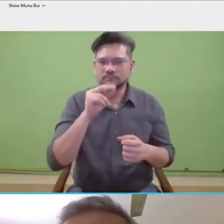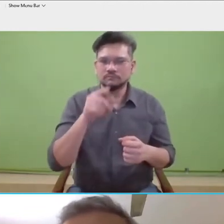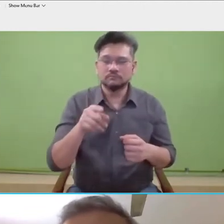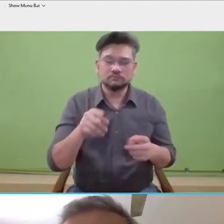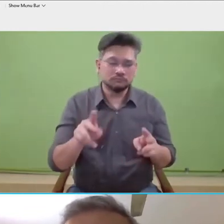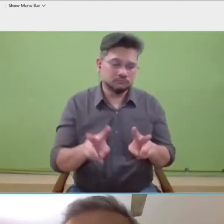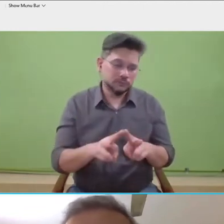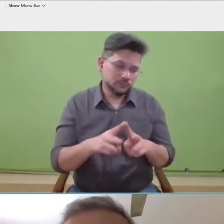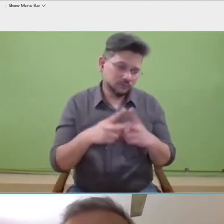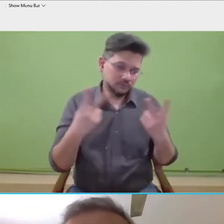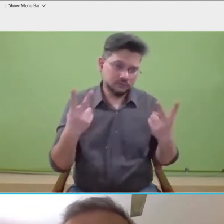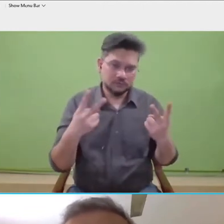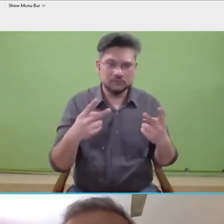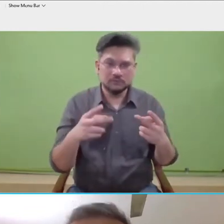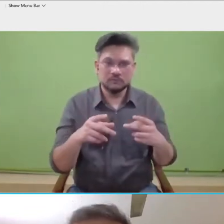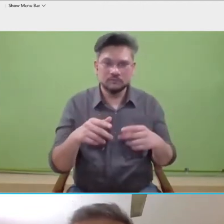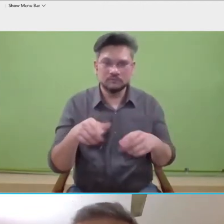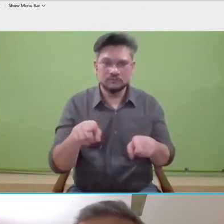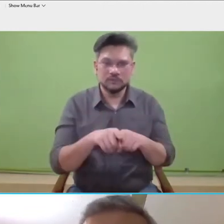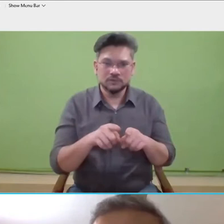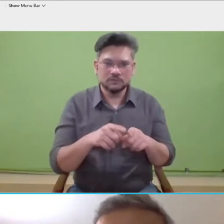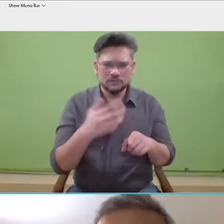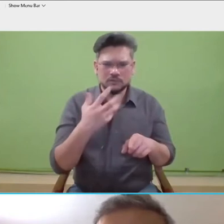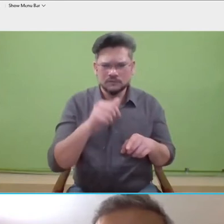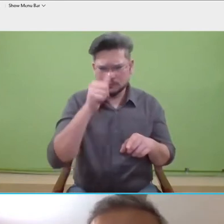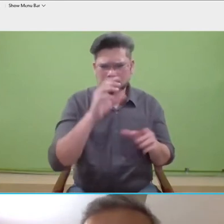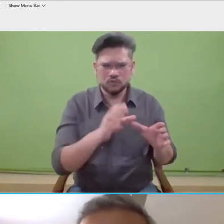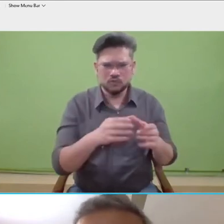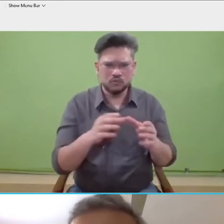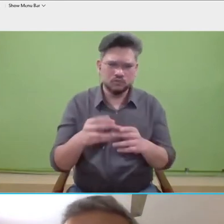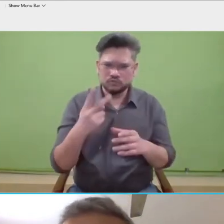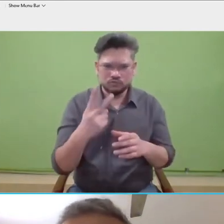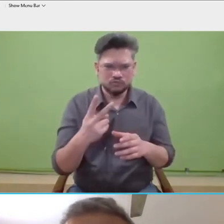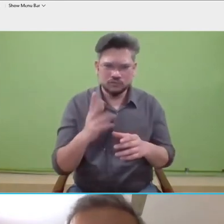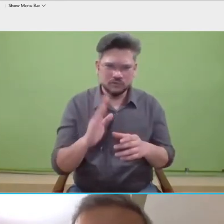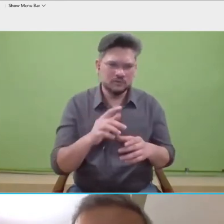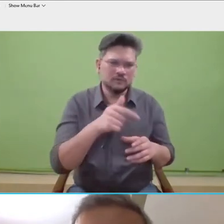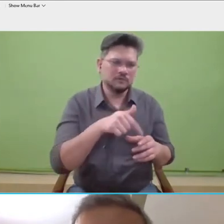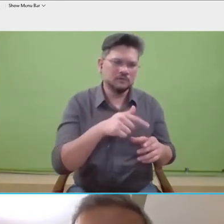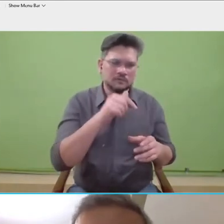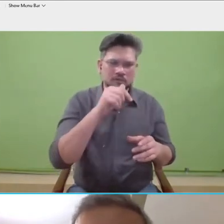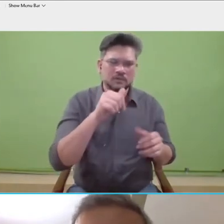the dominant two groups in india one is indo-aryan group